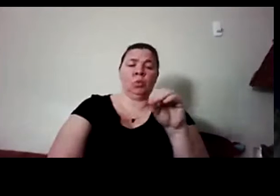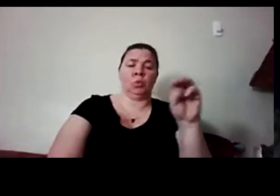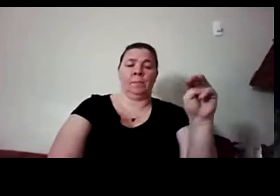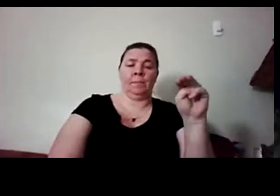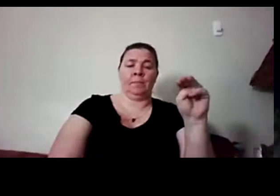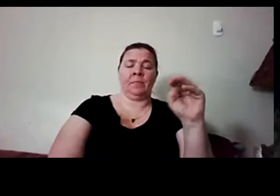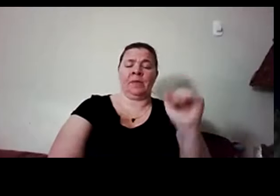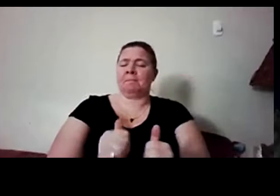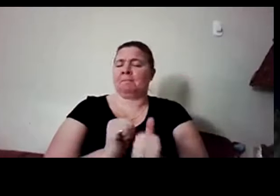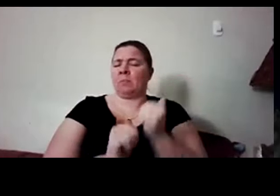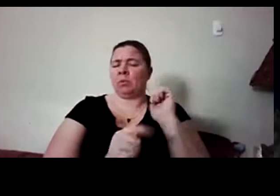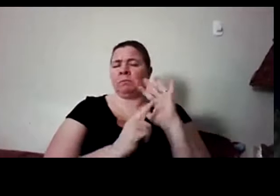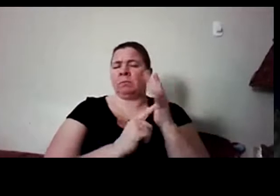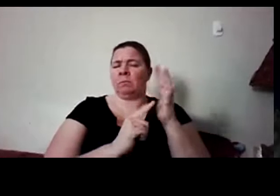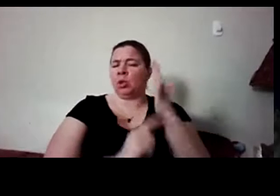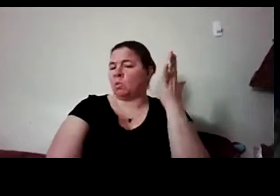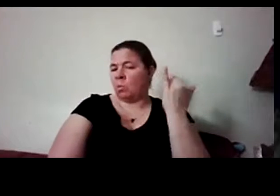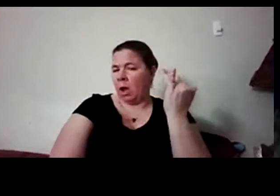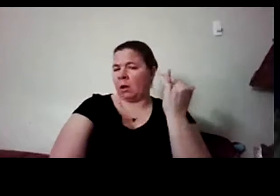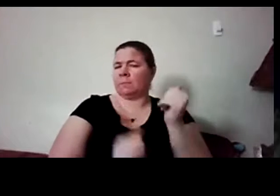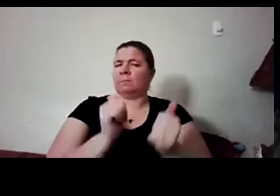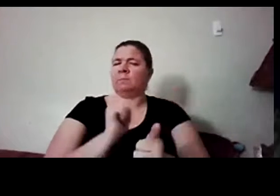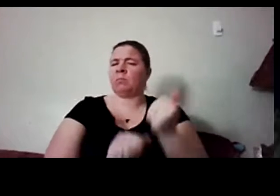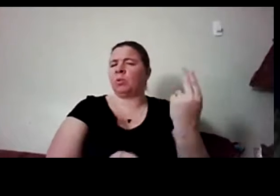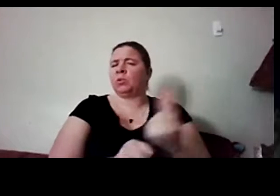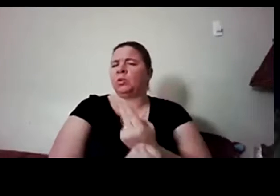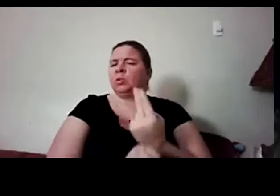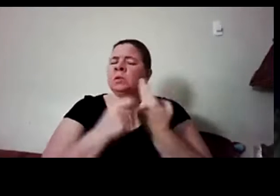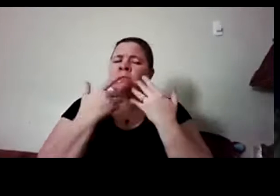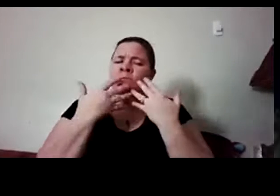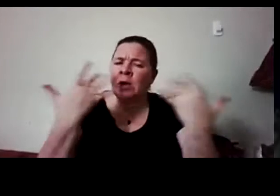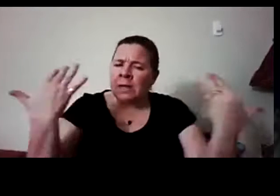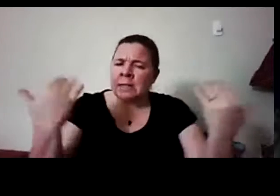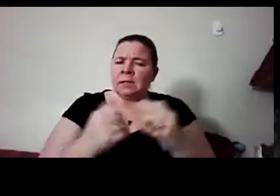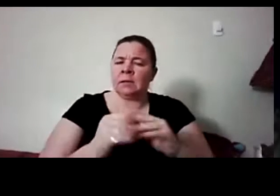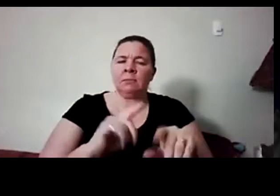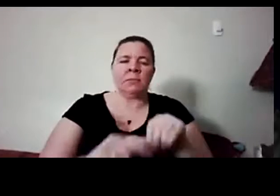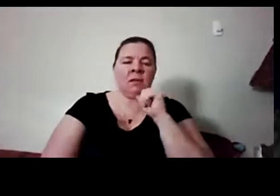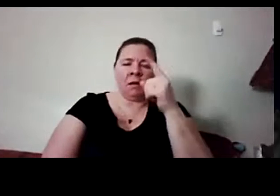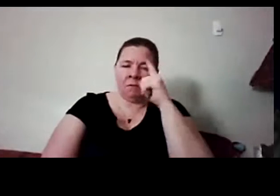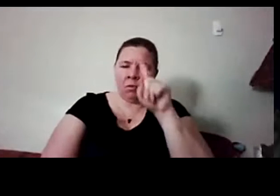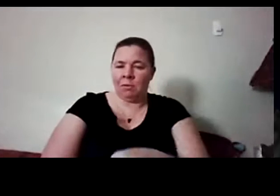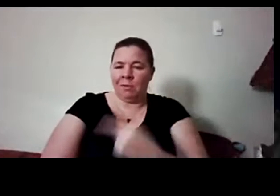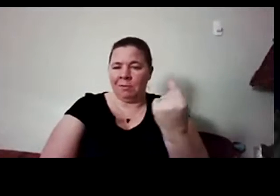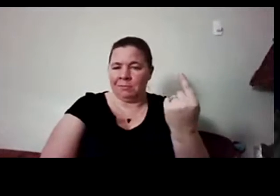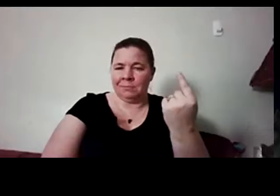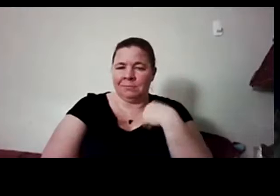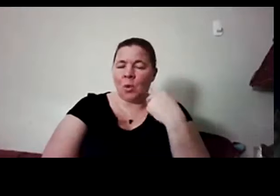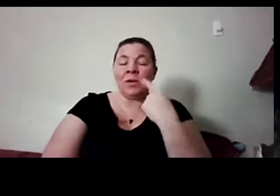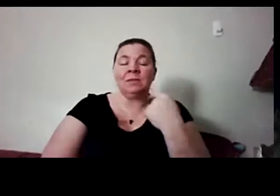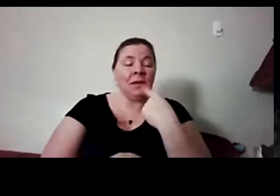still the most popular. Why? It is the most user-friendly, but not for long, guys. I can tell you this.